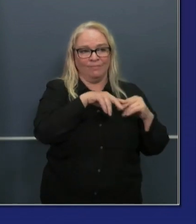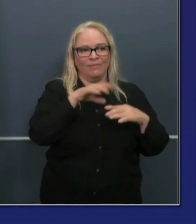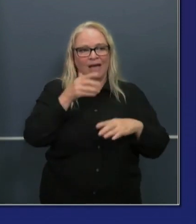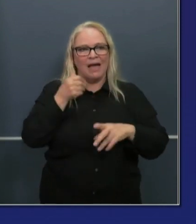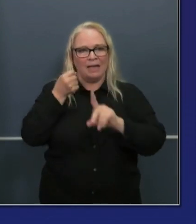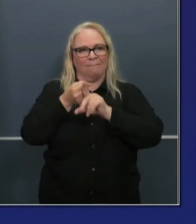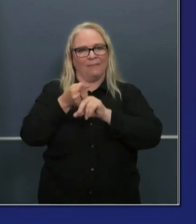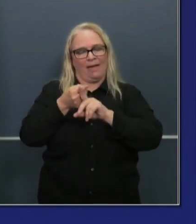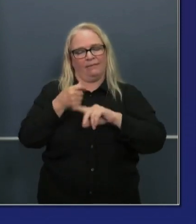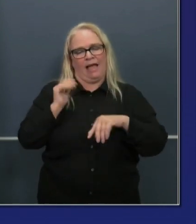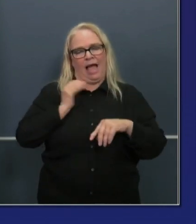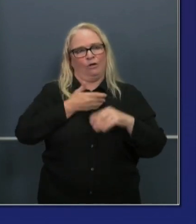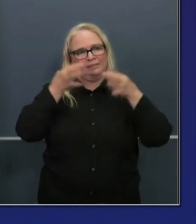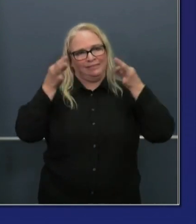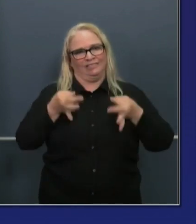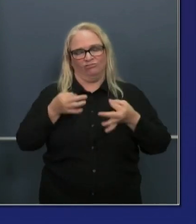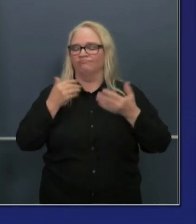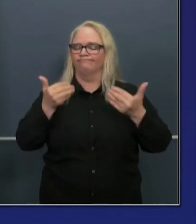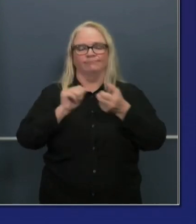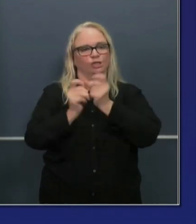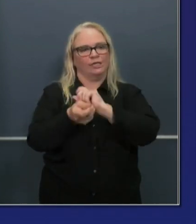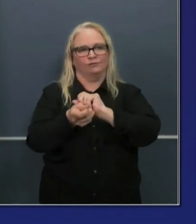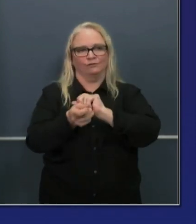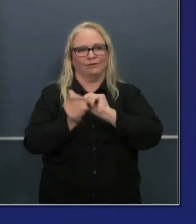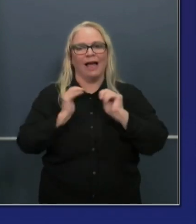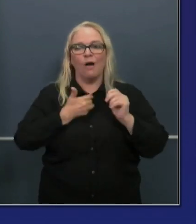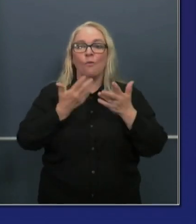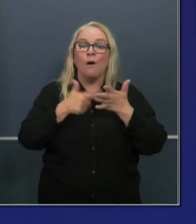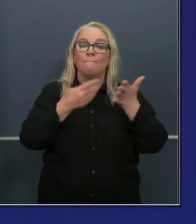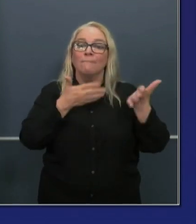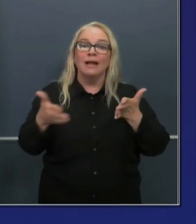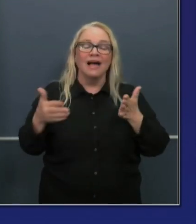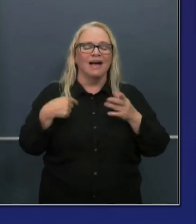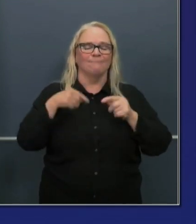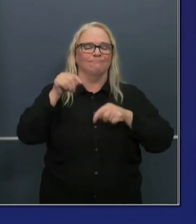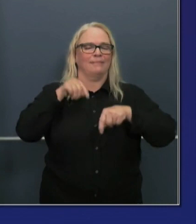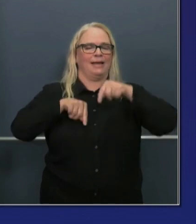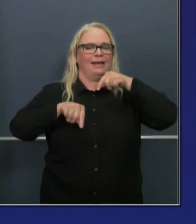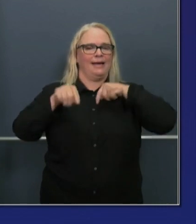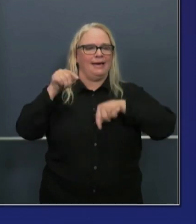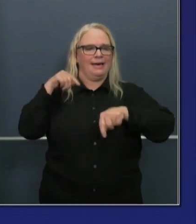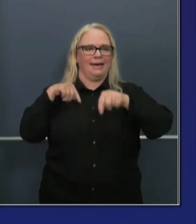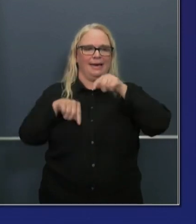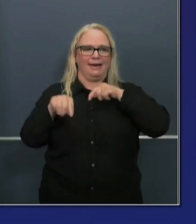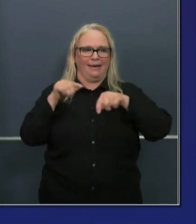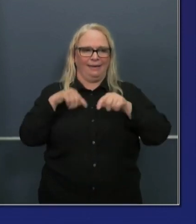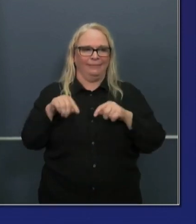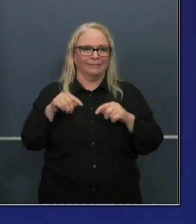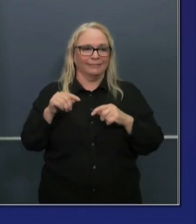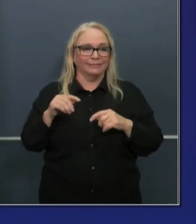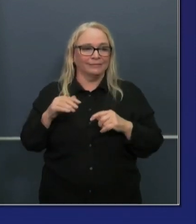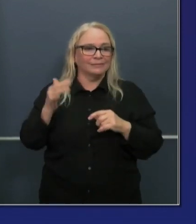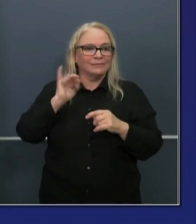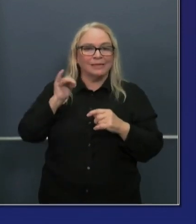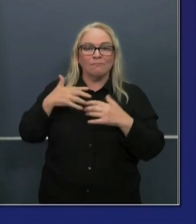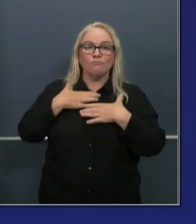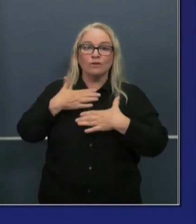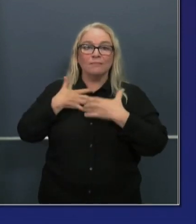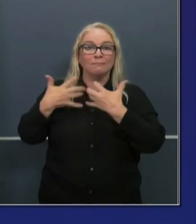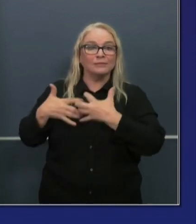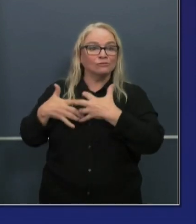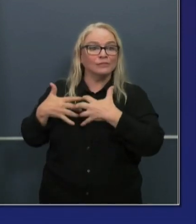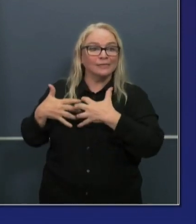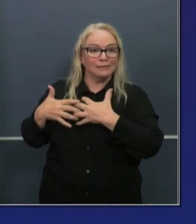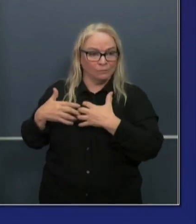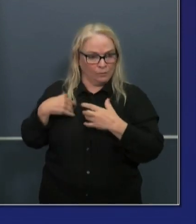care capacity is foundational. And that gets back to the whole issue of ventilators. As you know, we were able to send ventilators to New York and some